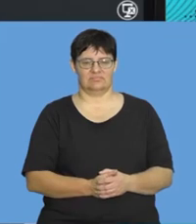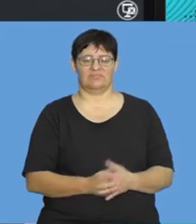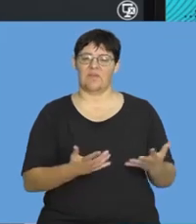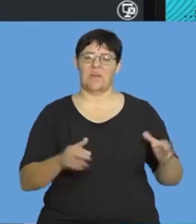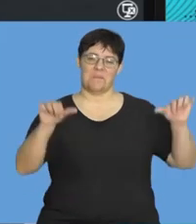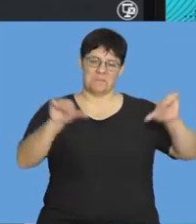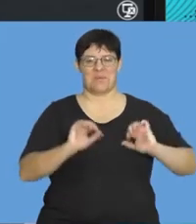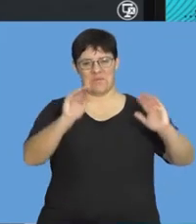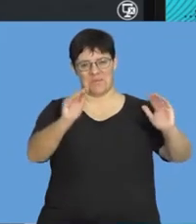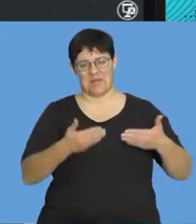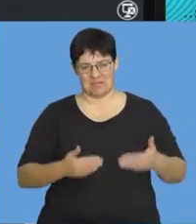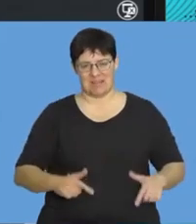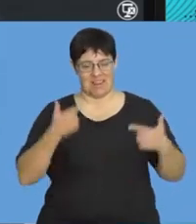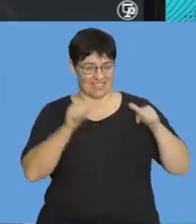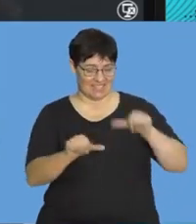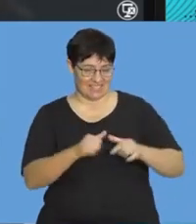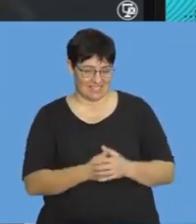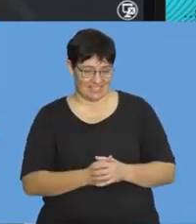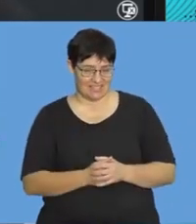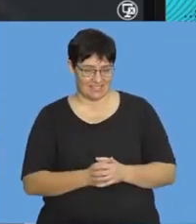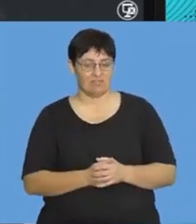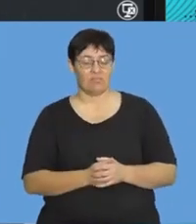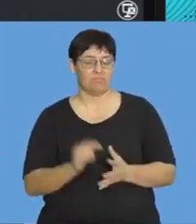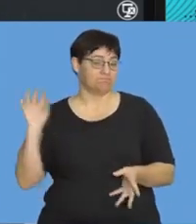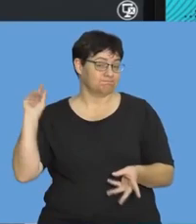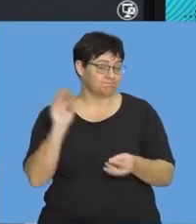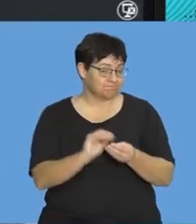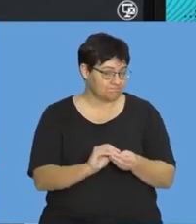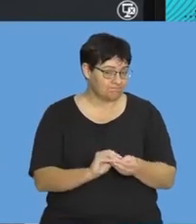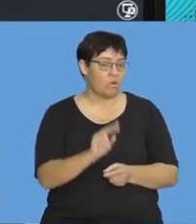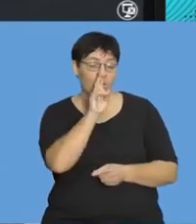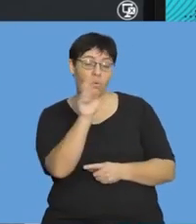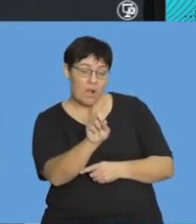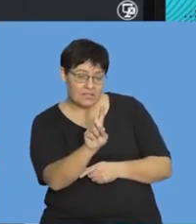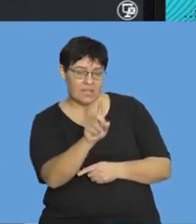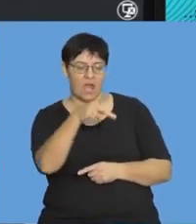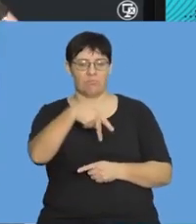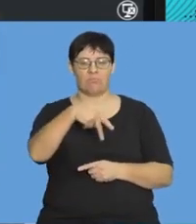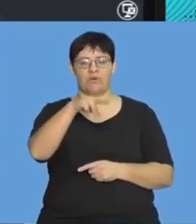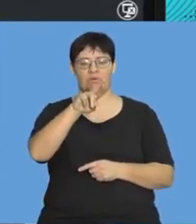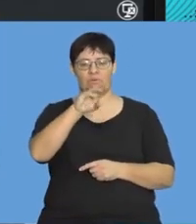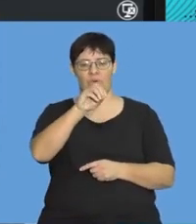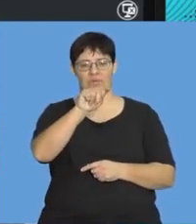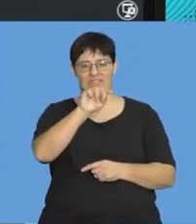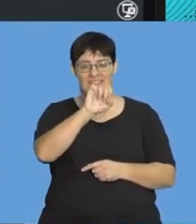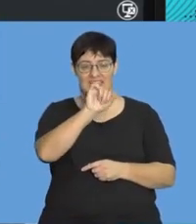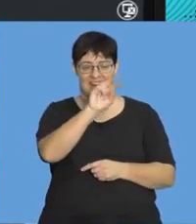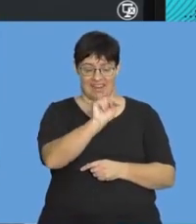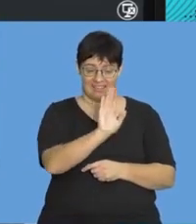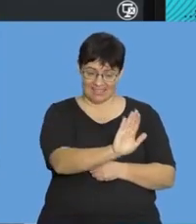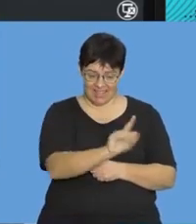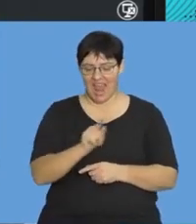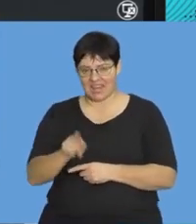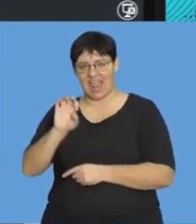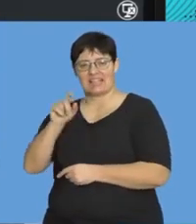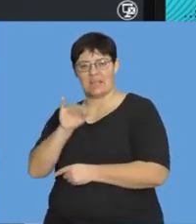welcome back, Life Sciences. Right, just a quick recap. We're looking at proteins today, right, and we're looking at enzymes, and we're looking at